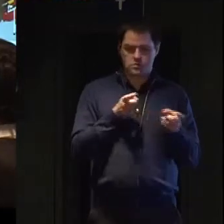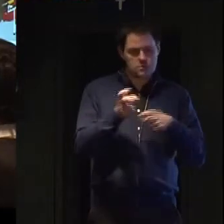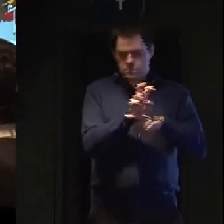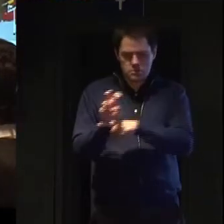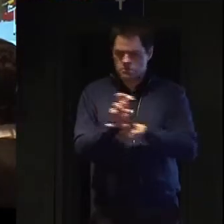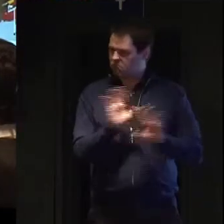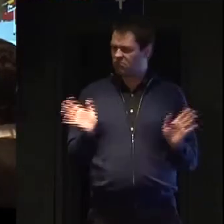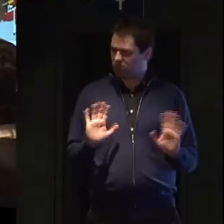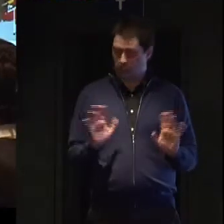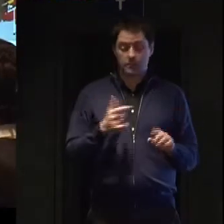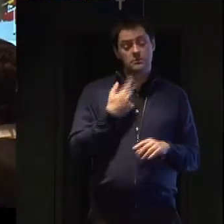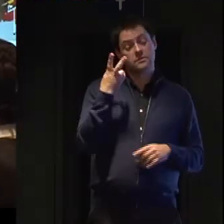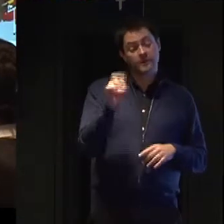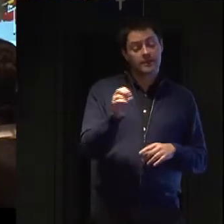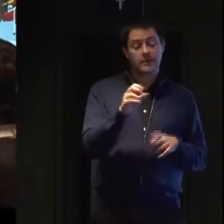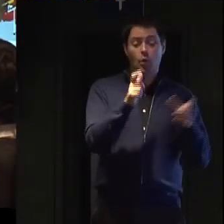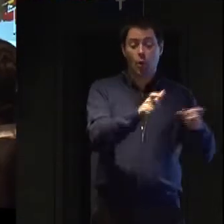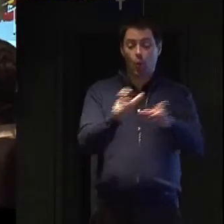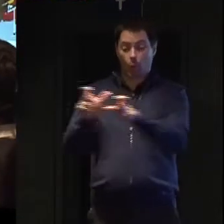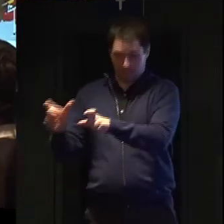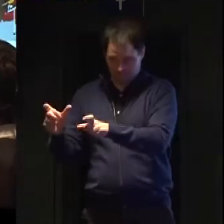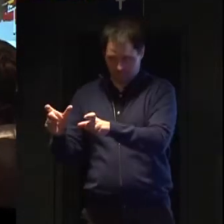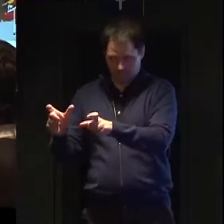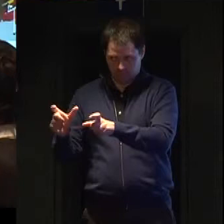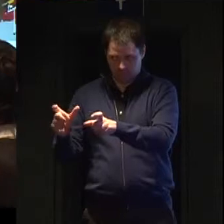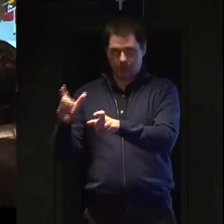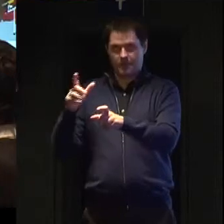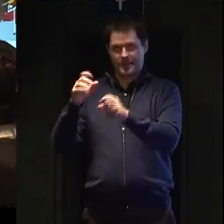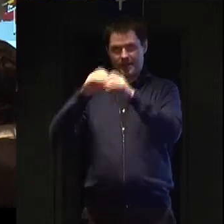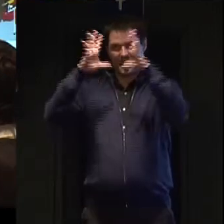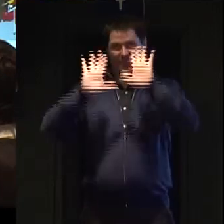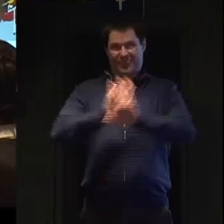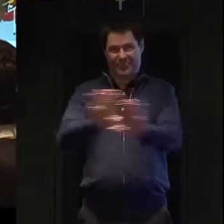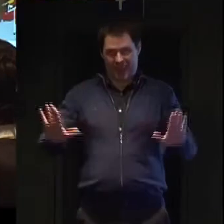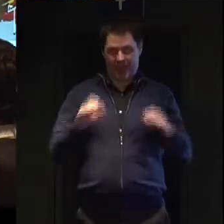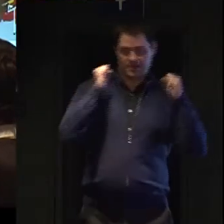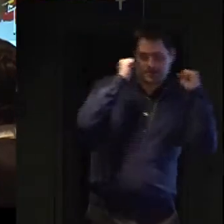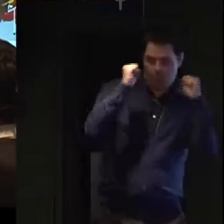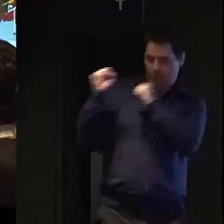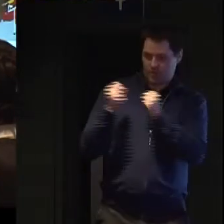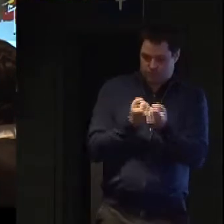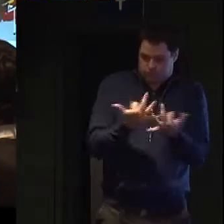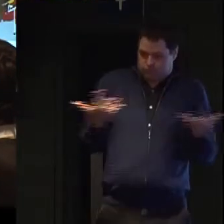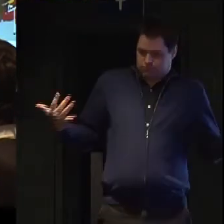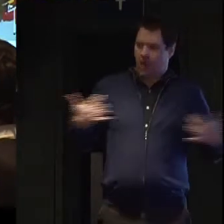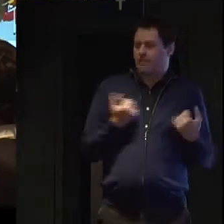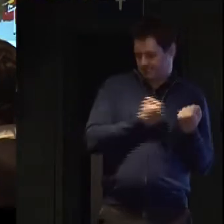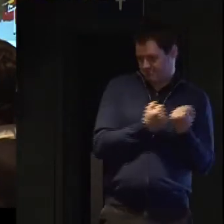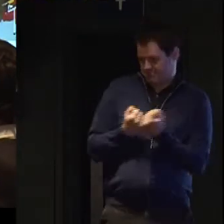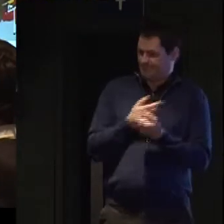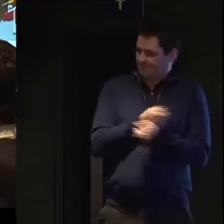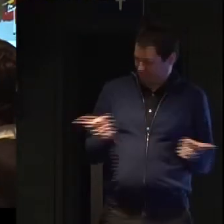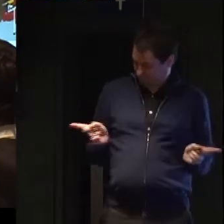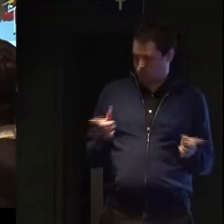on behalf of all the fans who support those clubs. And it doesn't mean that we don't take our responsibilities seriously